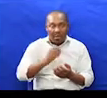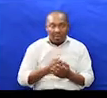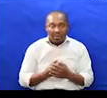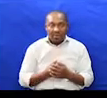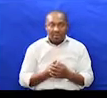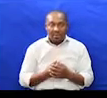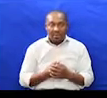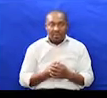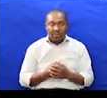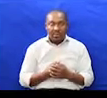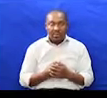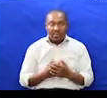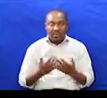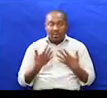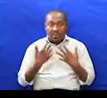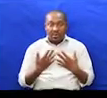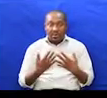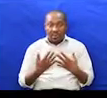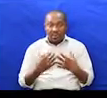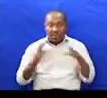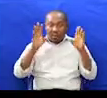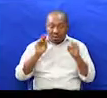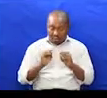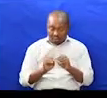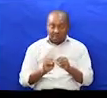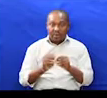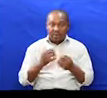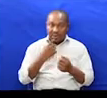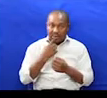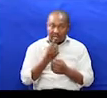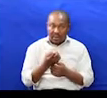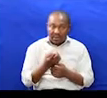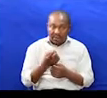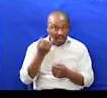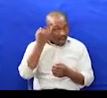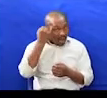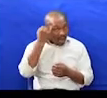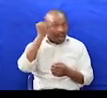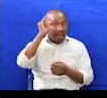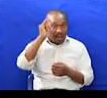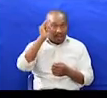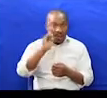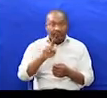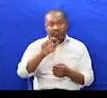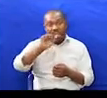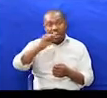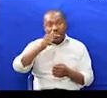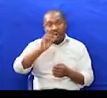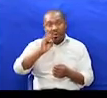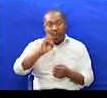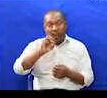So they came to the conclusion that the idea of atom